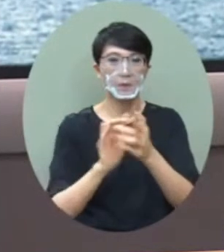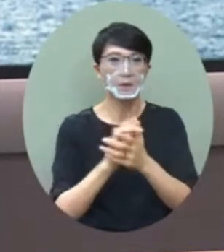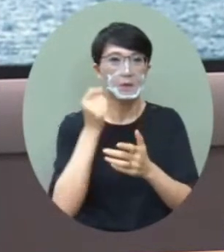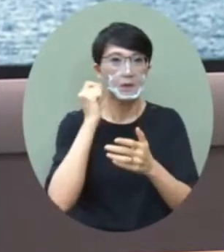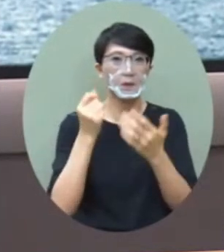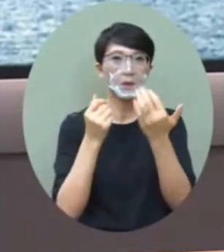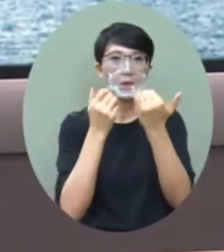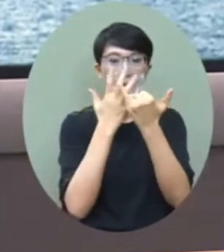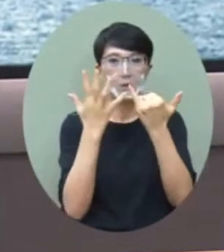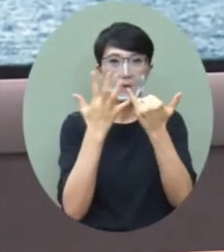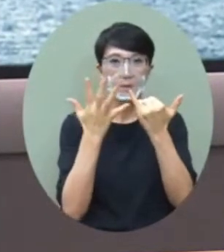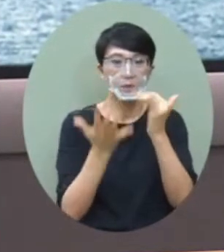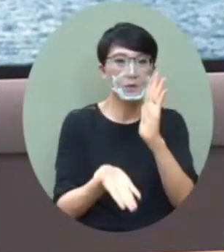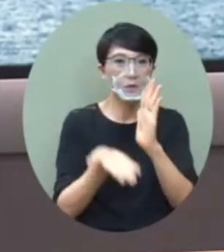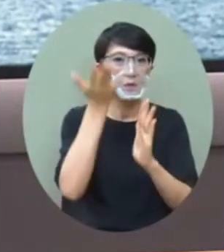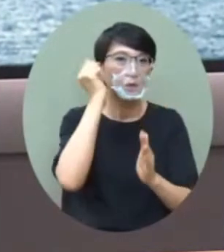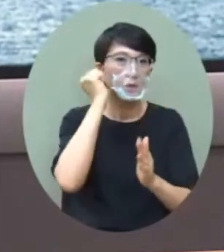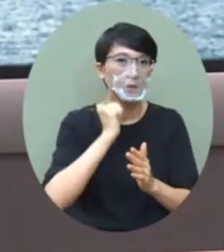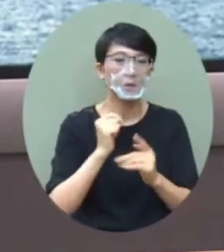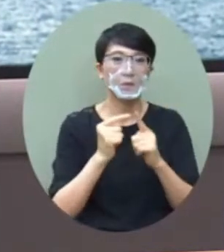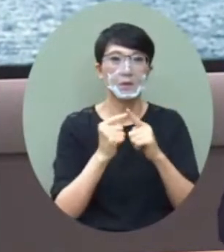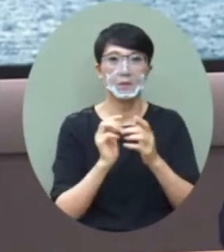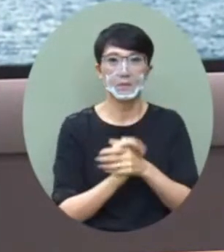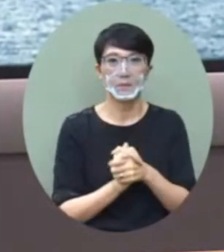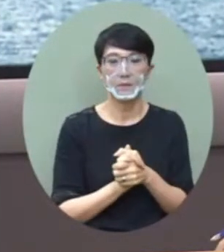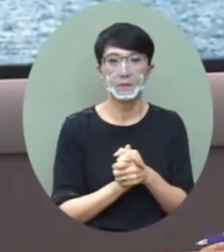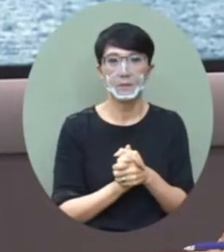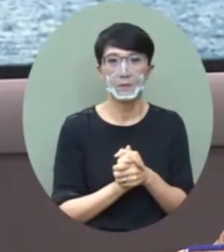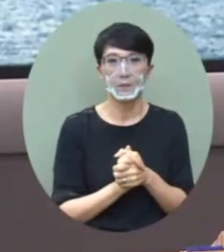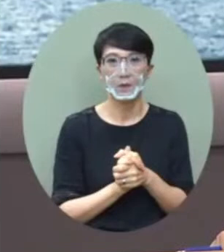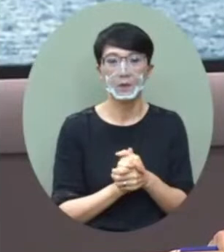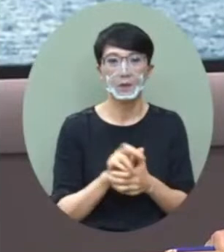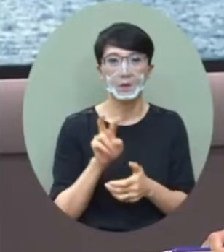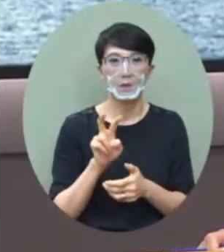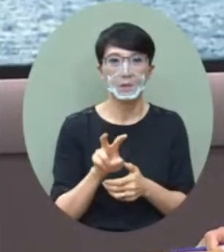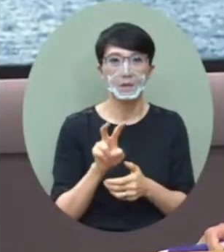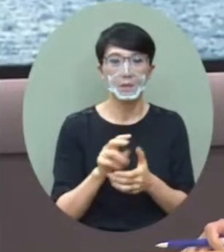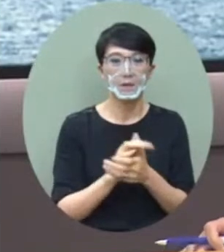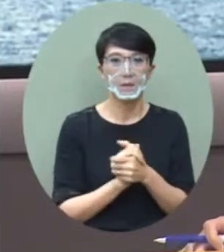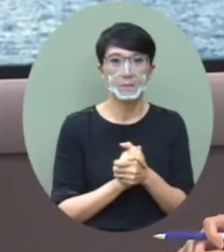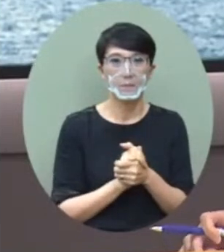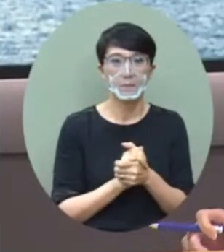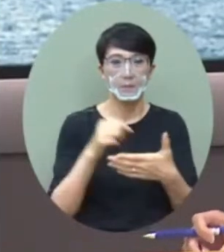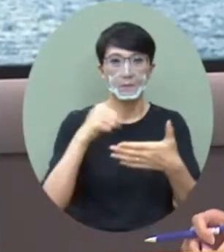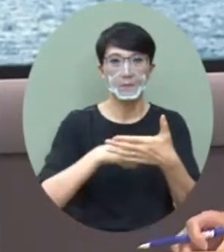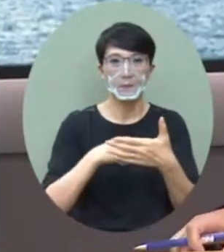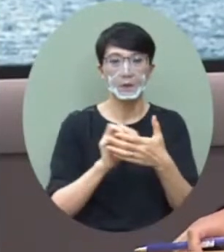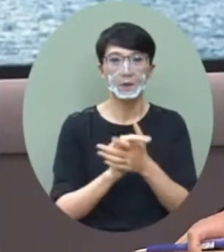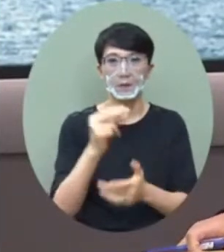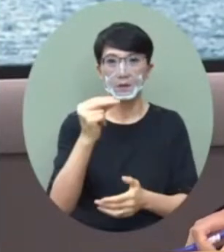198 patients who passed away were aged 65 and above.